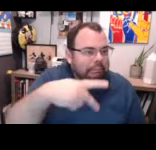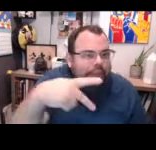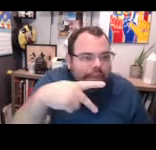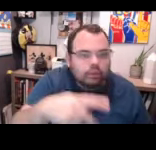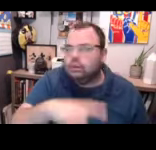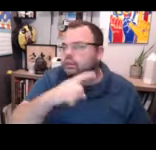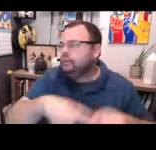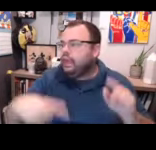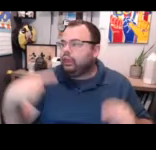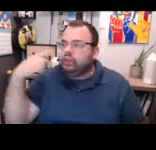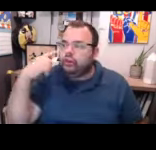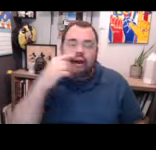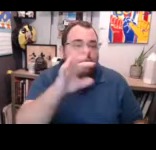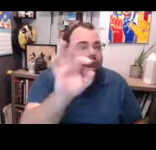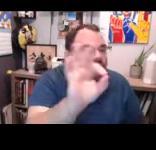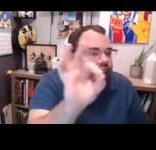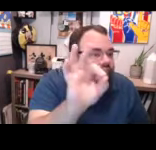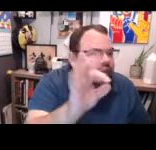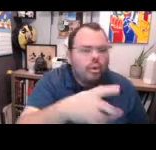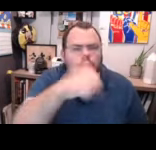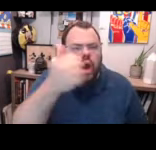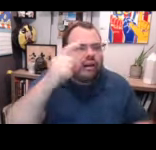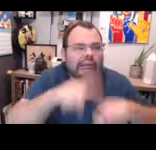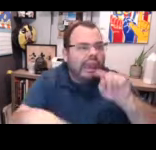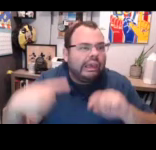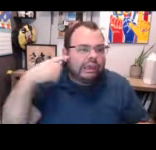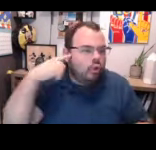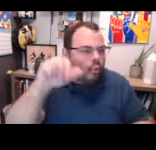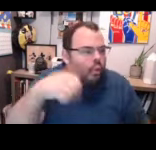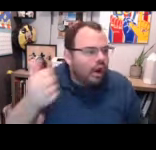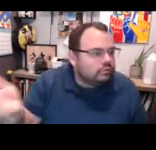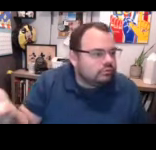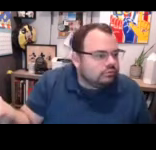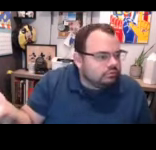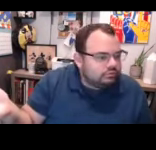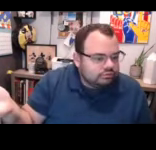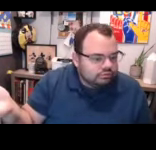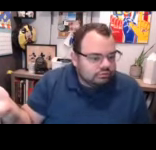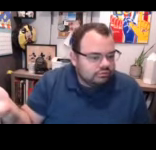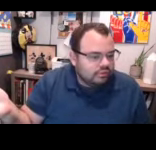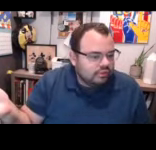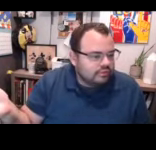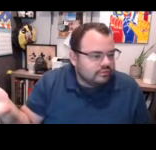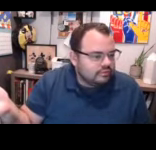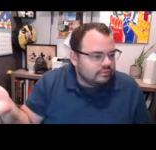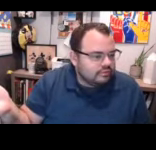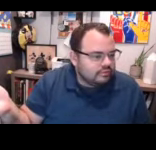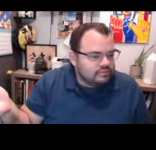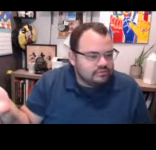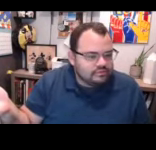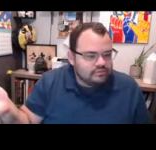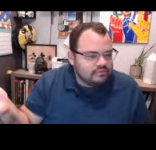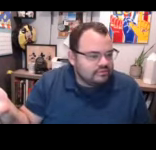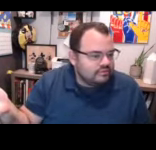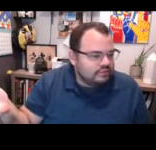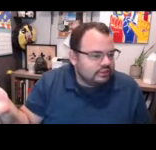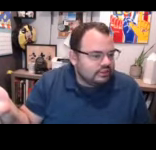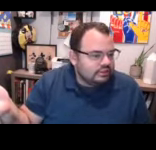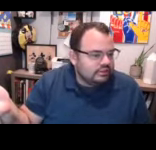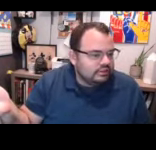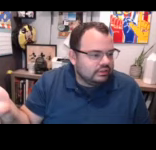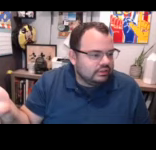So, well, no, they wouldn't be able to really recognize an F or a P. What else wouldn't they be able to recognize?